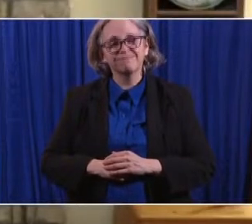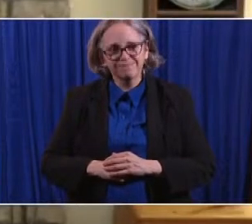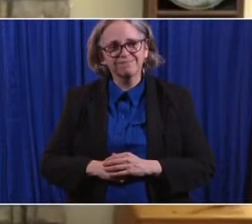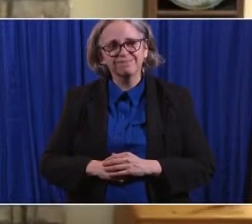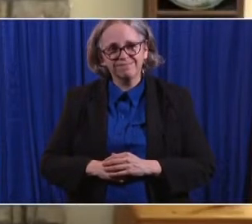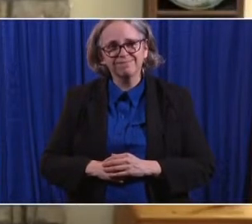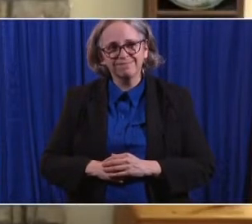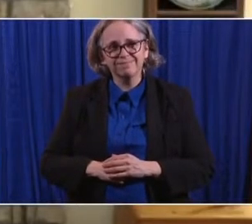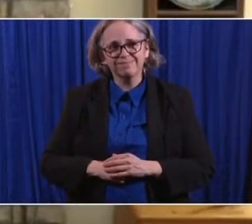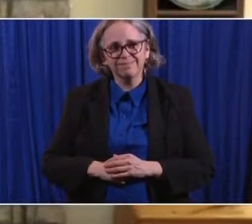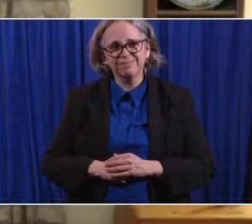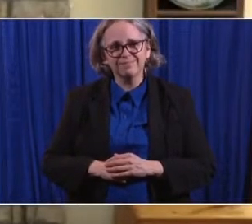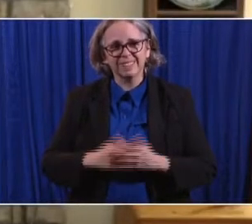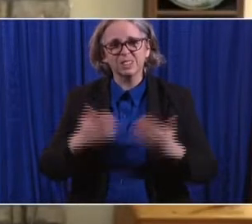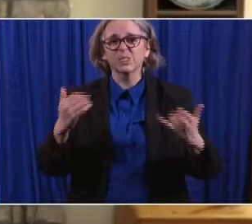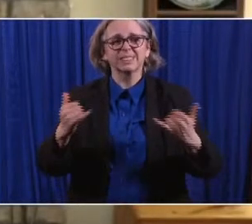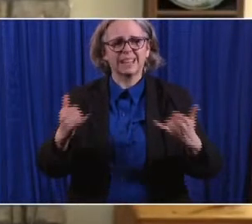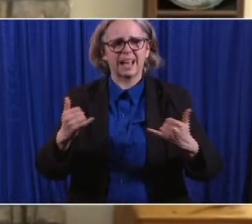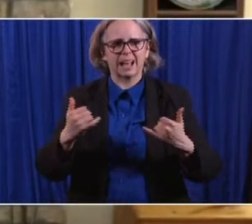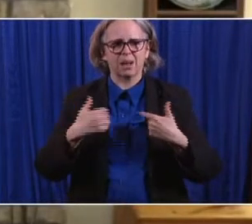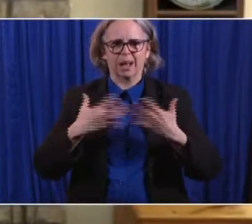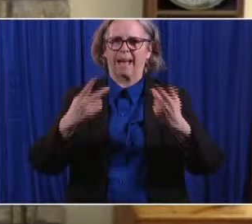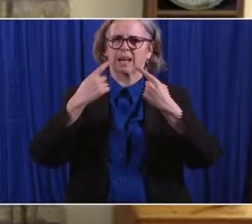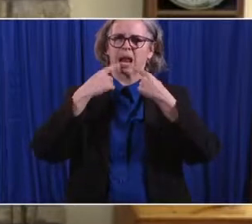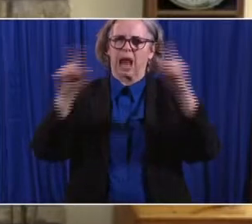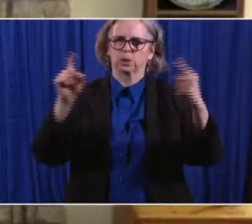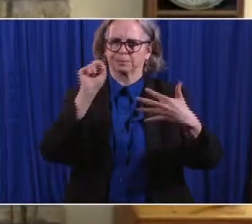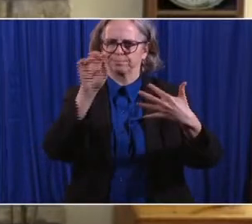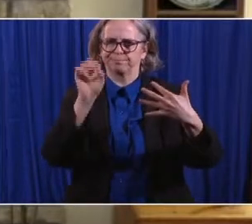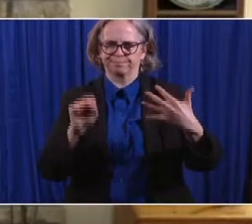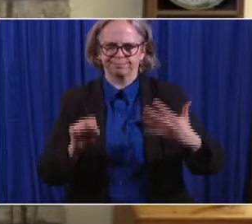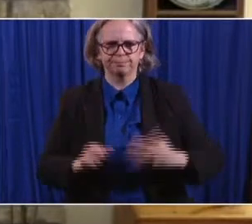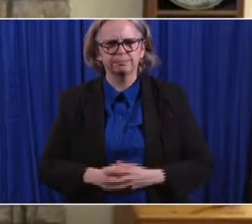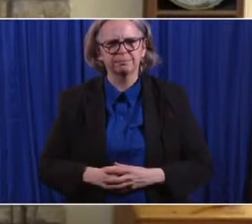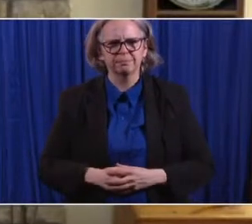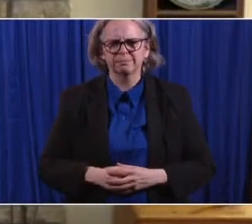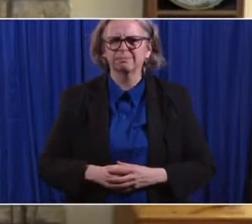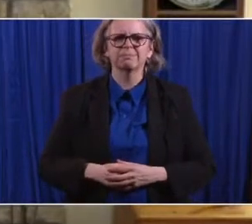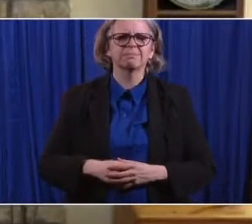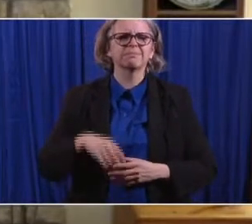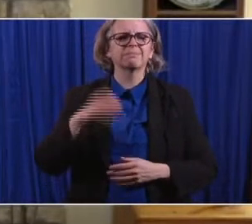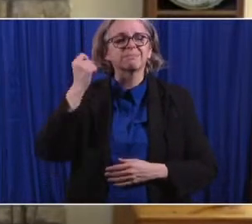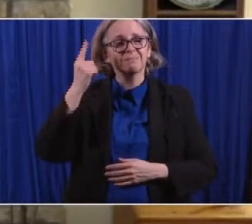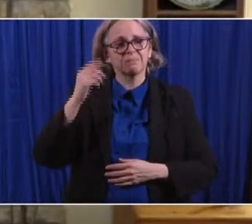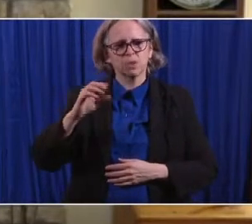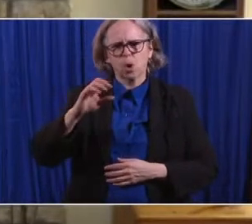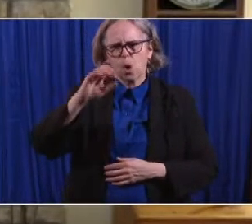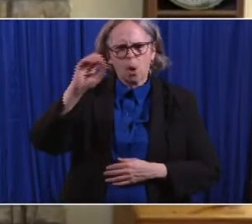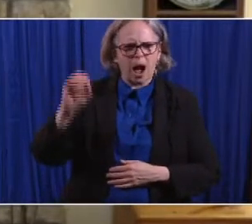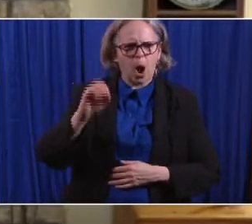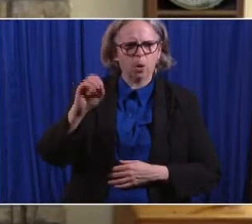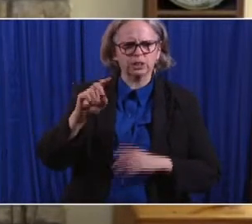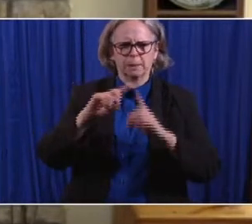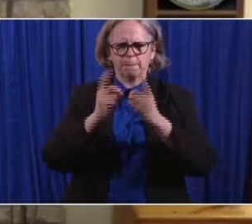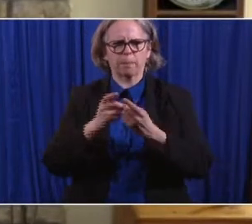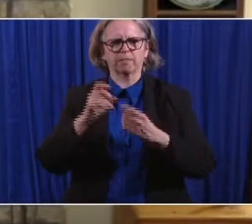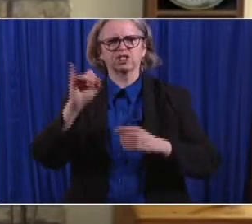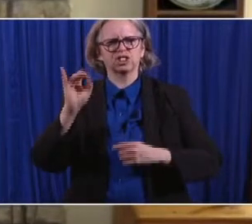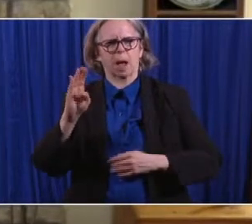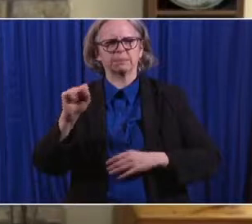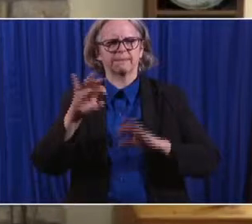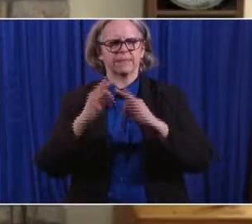Well, today we have an announcement in regard to Ohio Department of Jobs and Family Services Director Kim